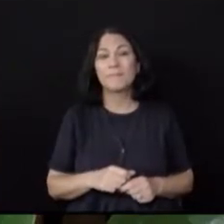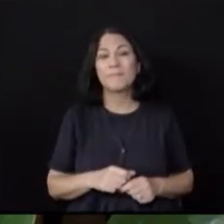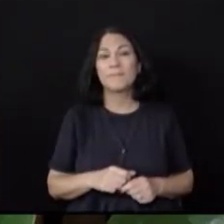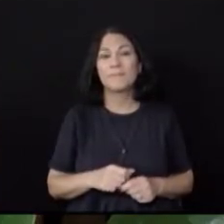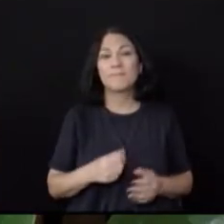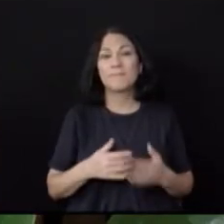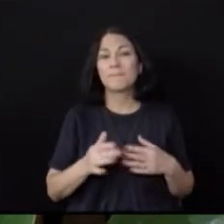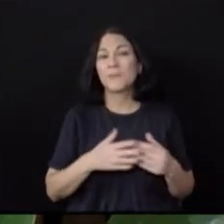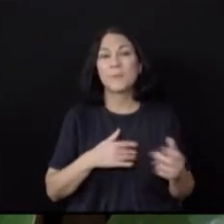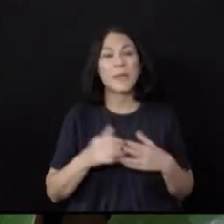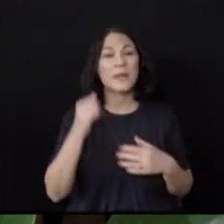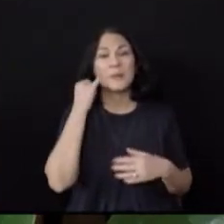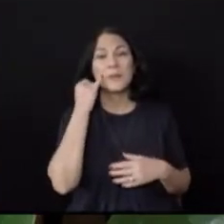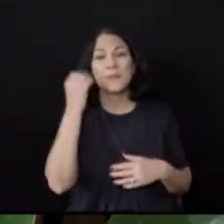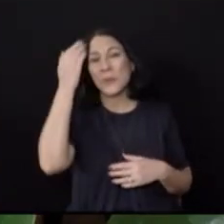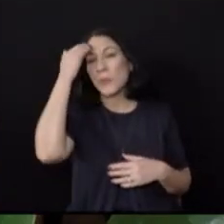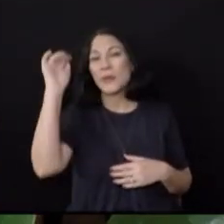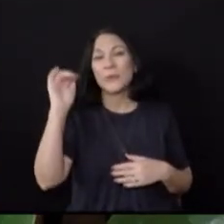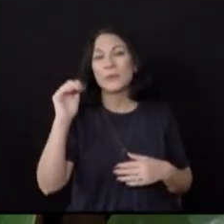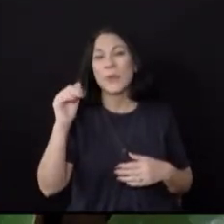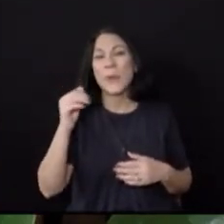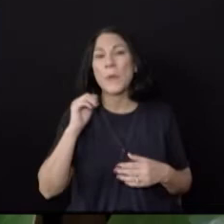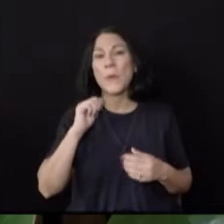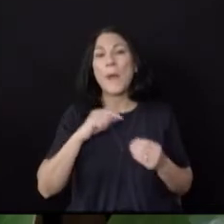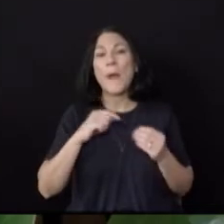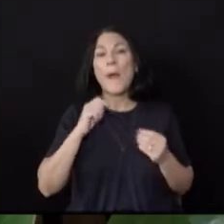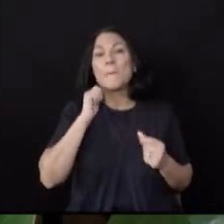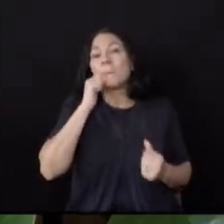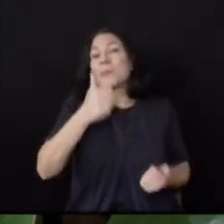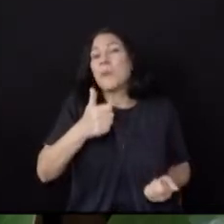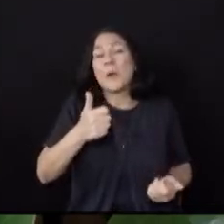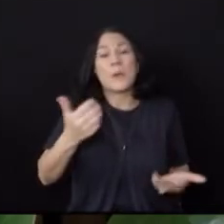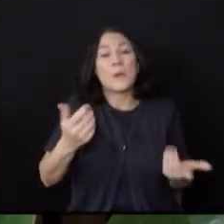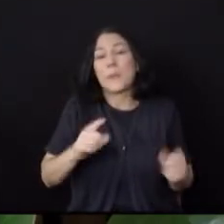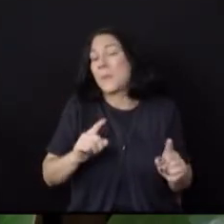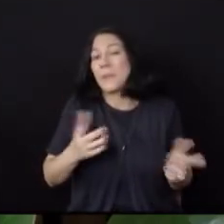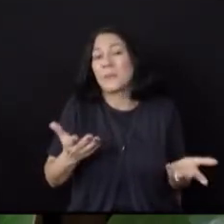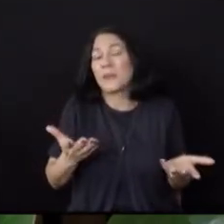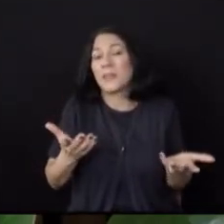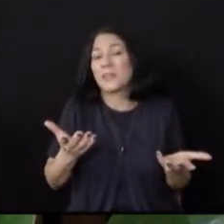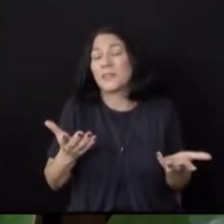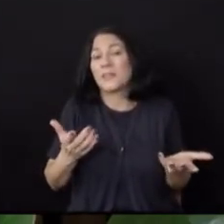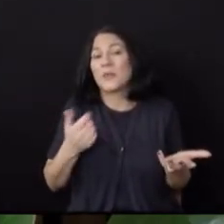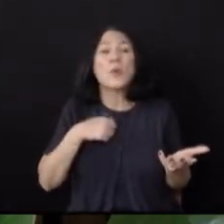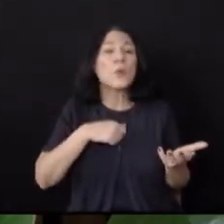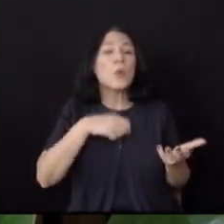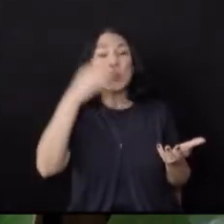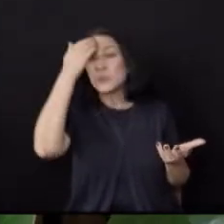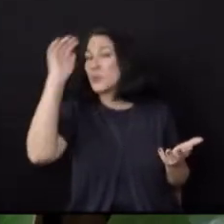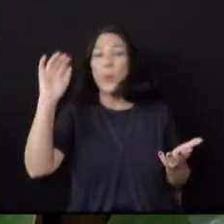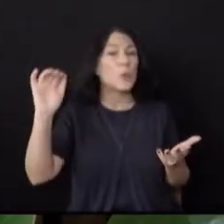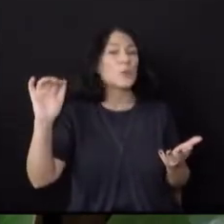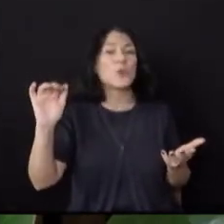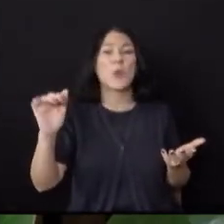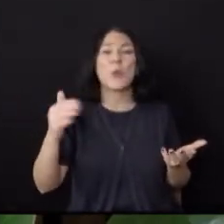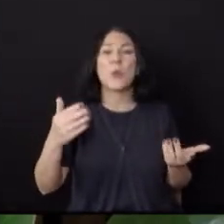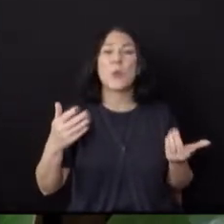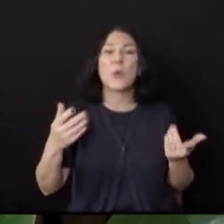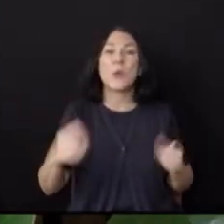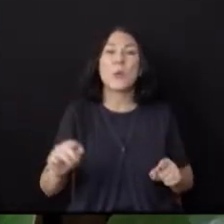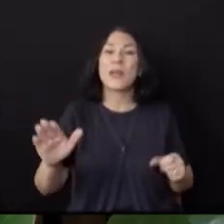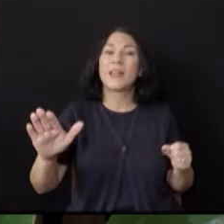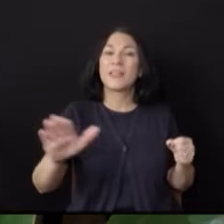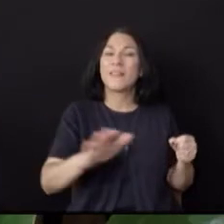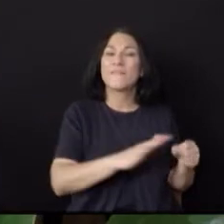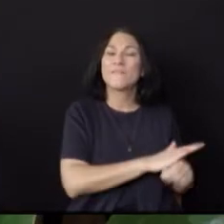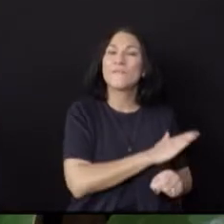Even if we don't know what tomorrow may bring, even if we don't know exactly when this sanctuary will be full again, and oh, hear me, I want that as bad as you